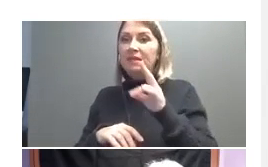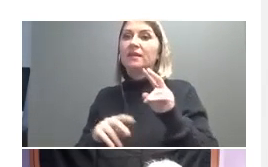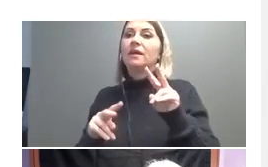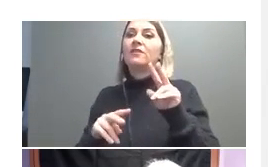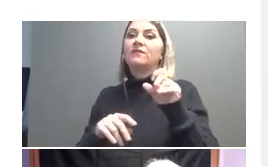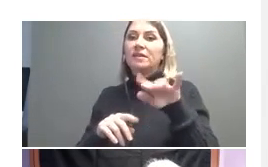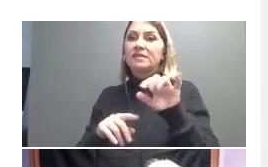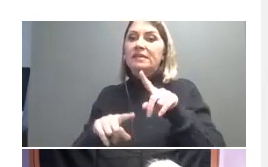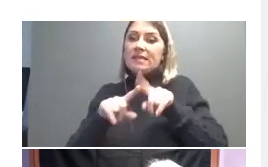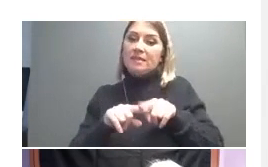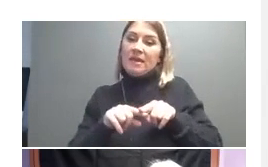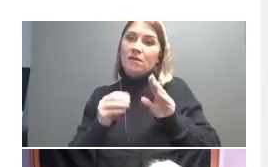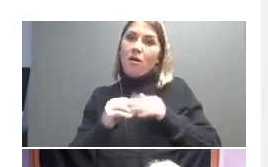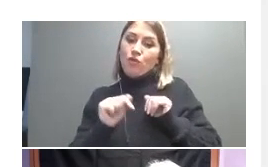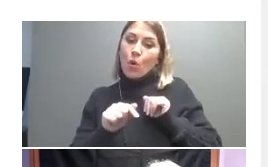on these vertices.